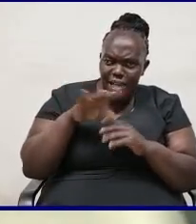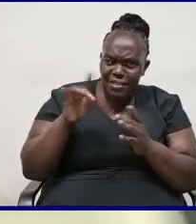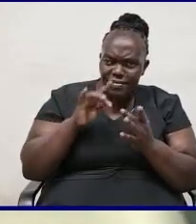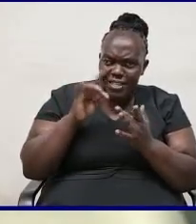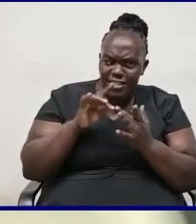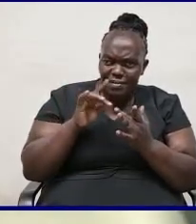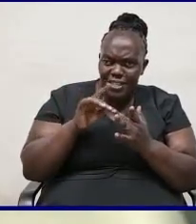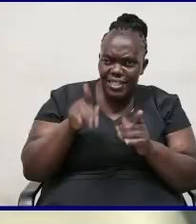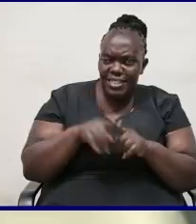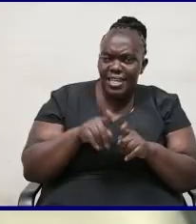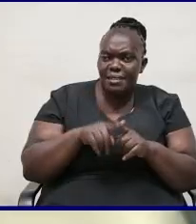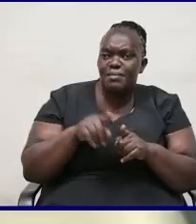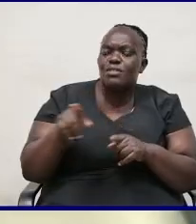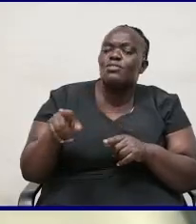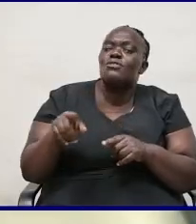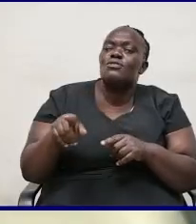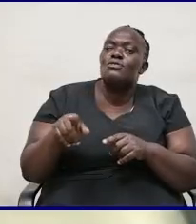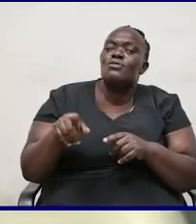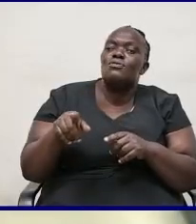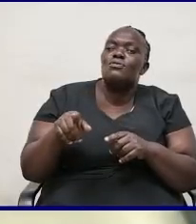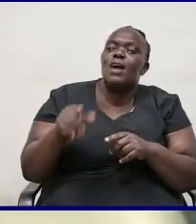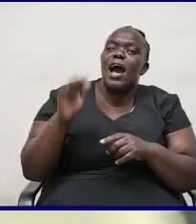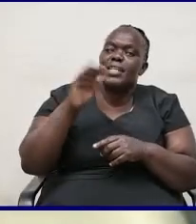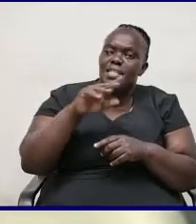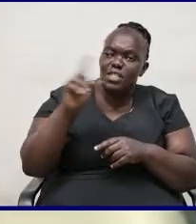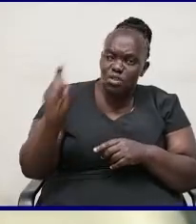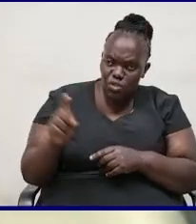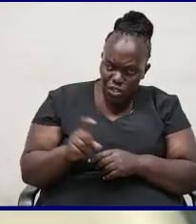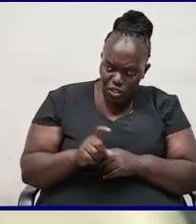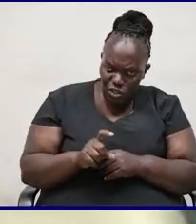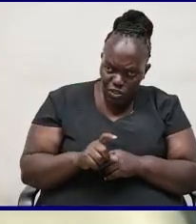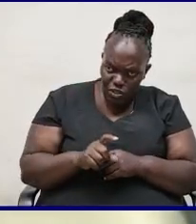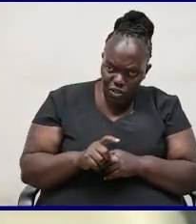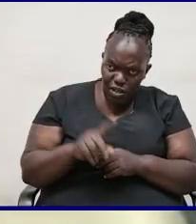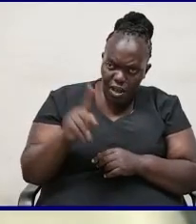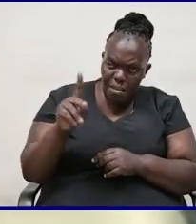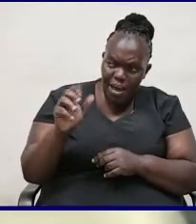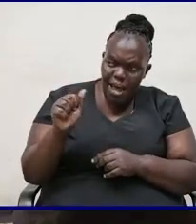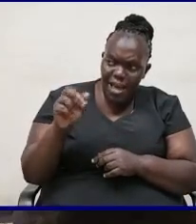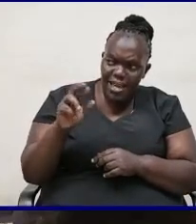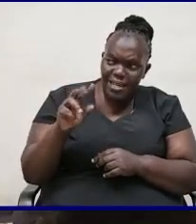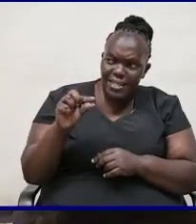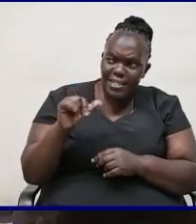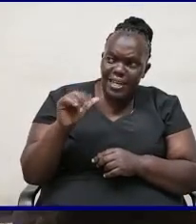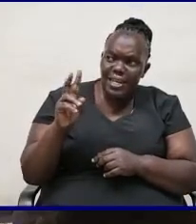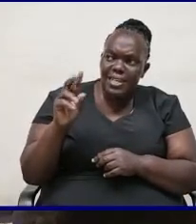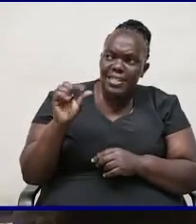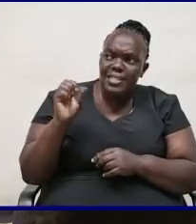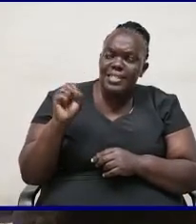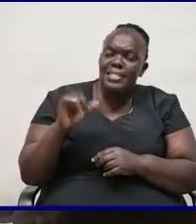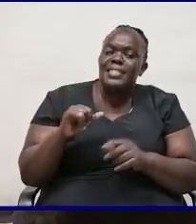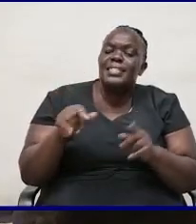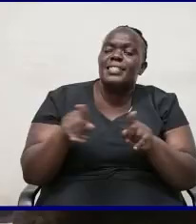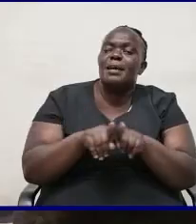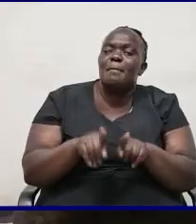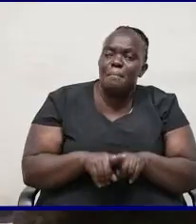highlight something related to fashion and pageants. And of course,